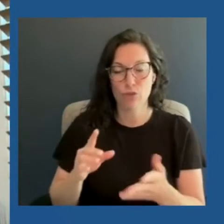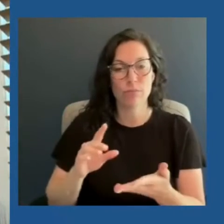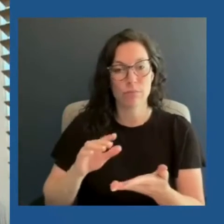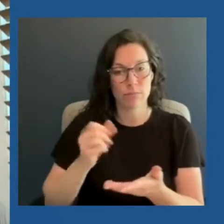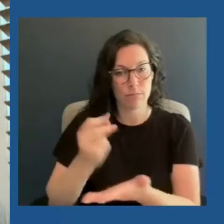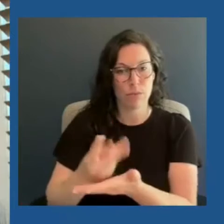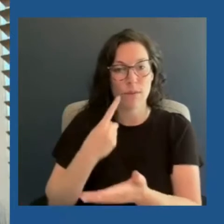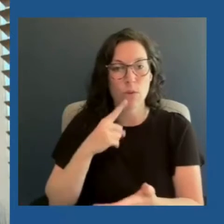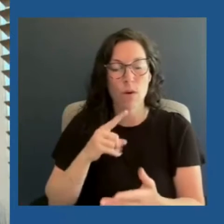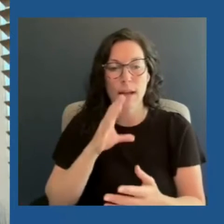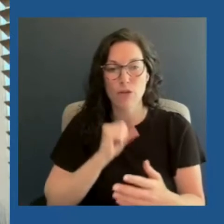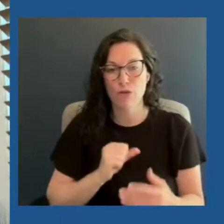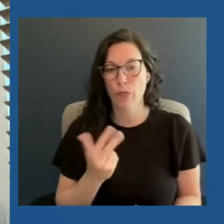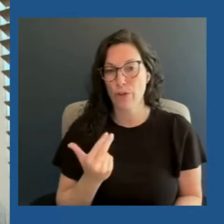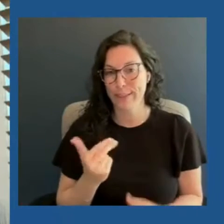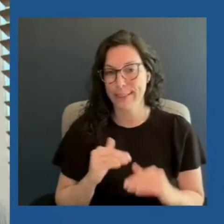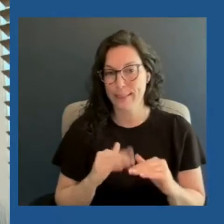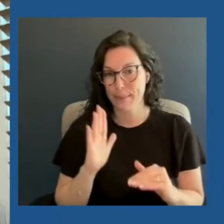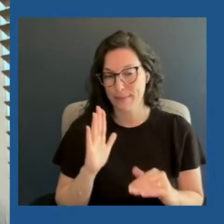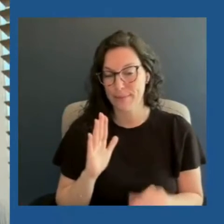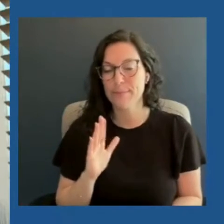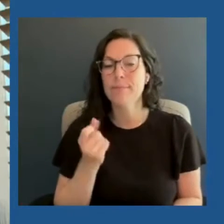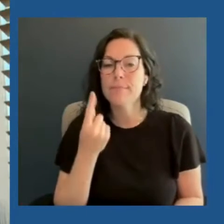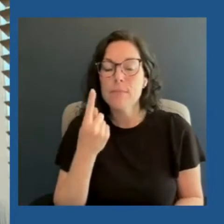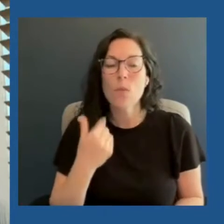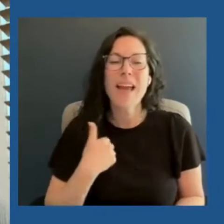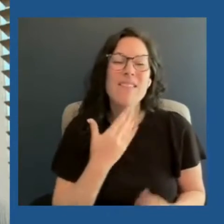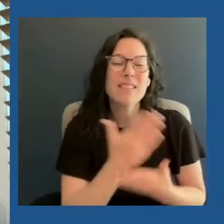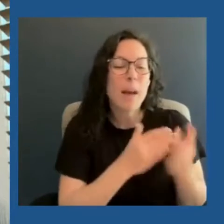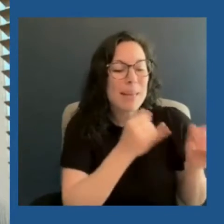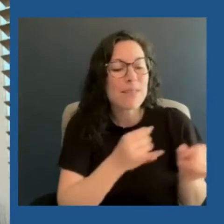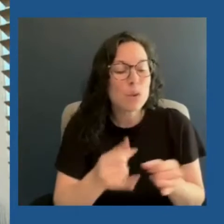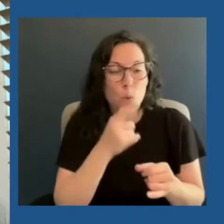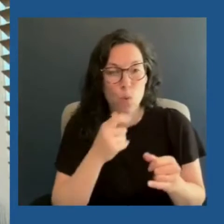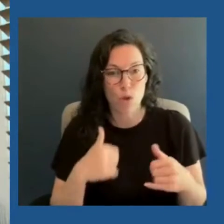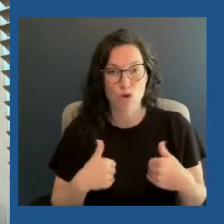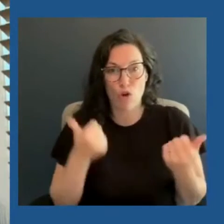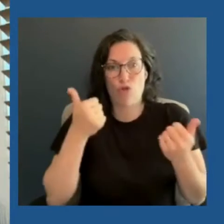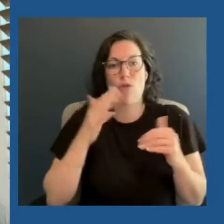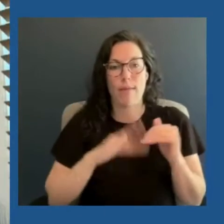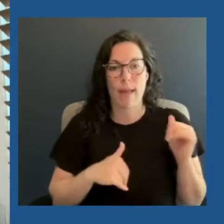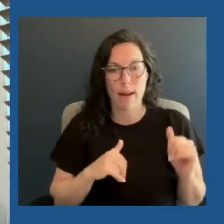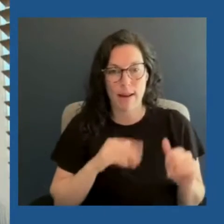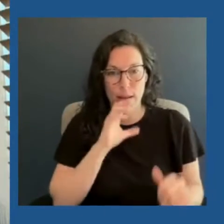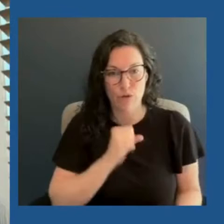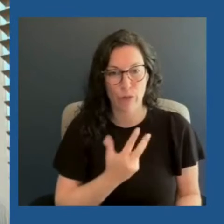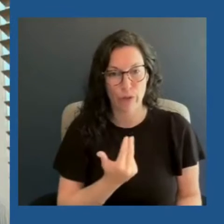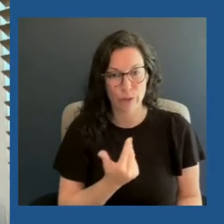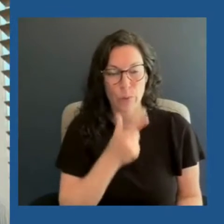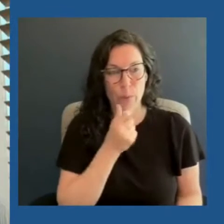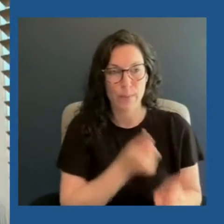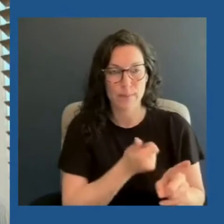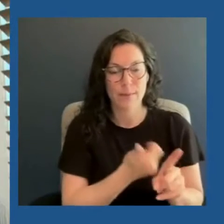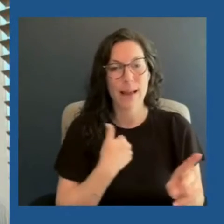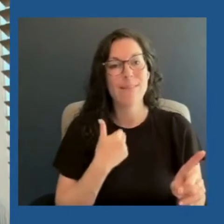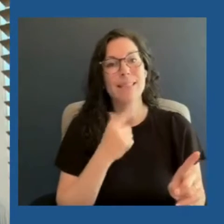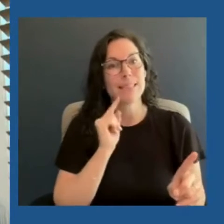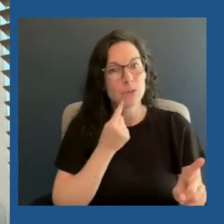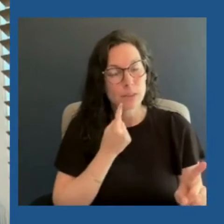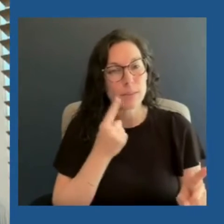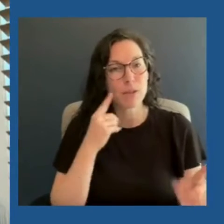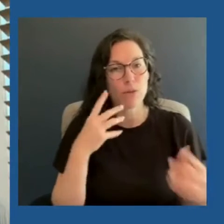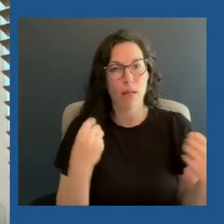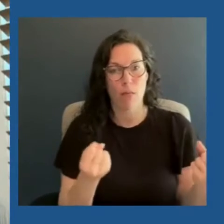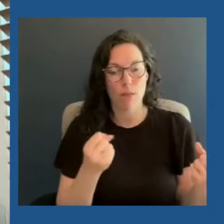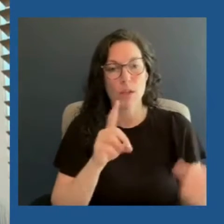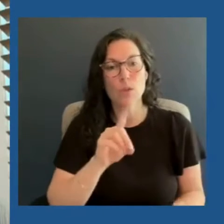there are individuals younger than 13 who have serious mental disorders, and that is an